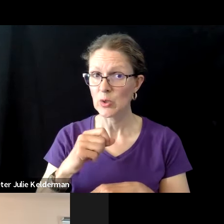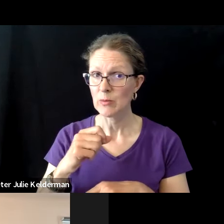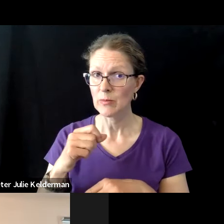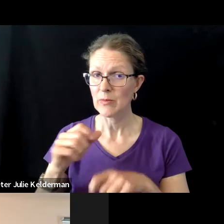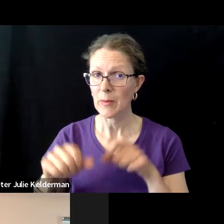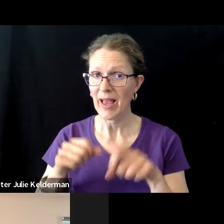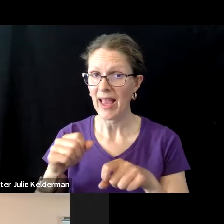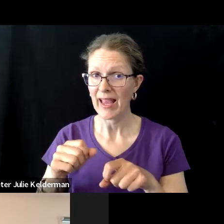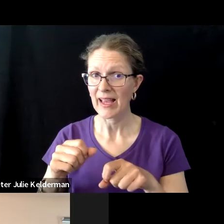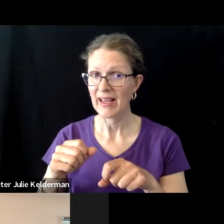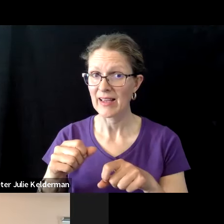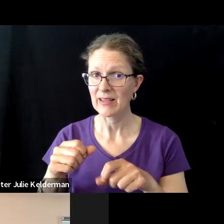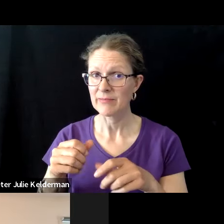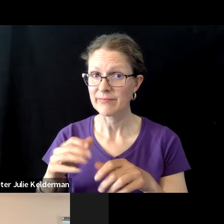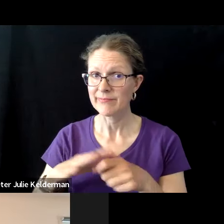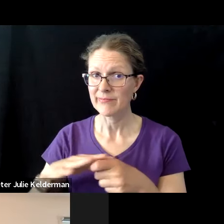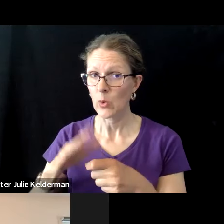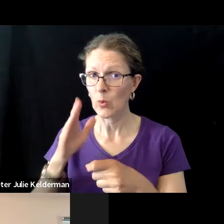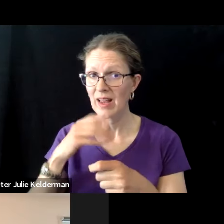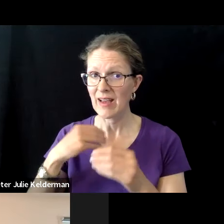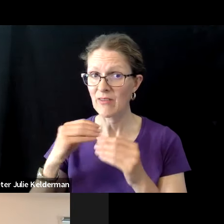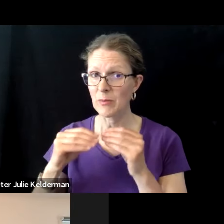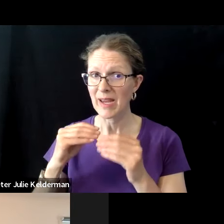correct? Yes, that's right.